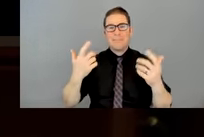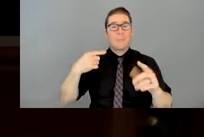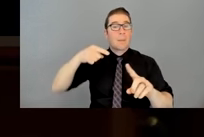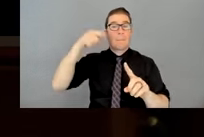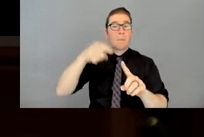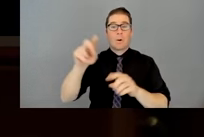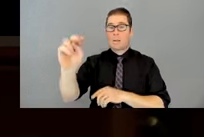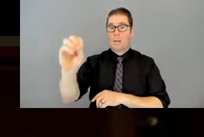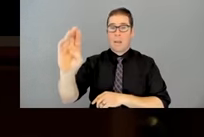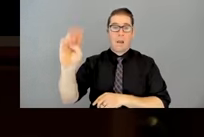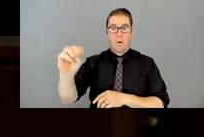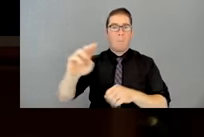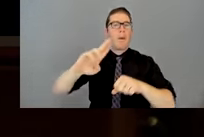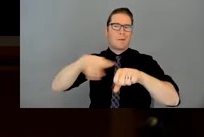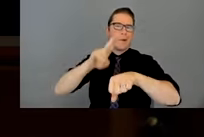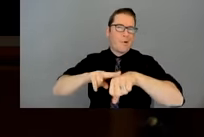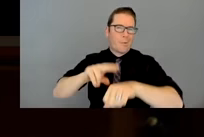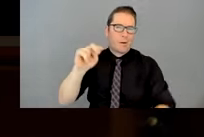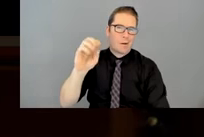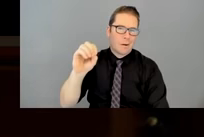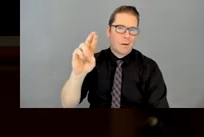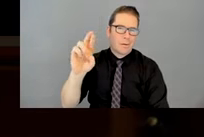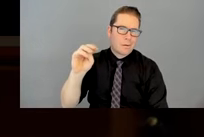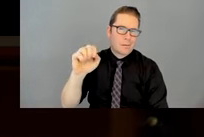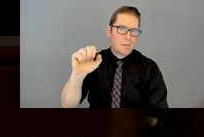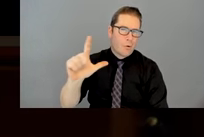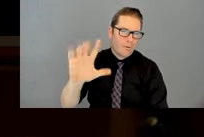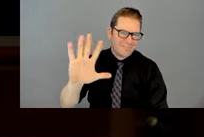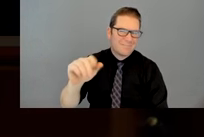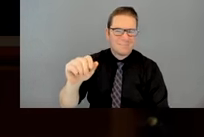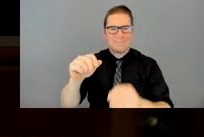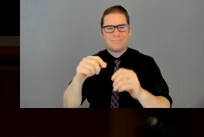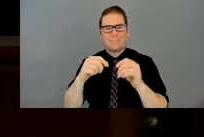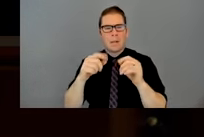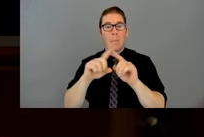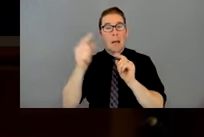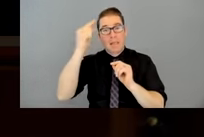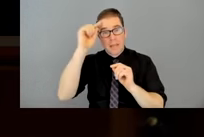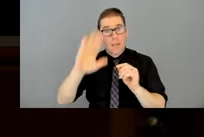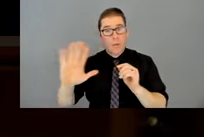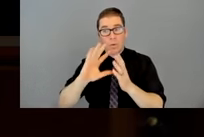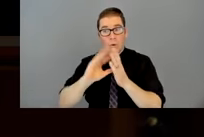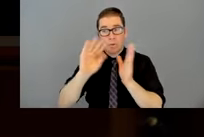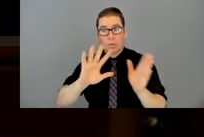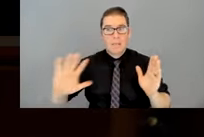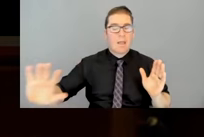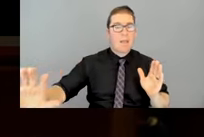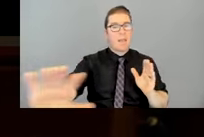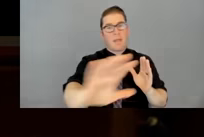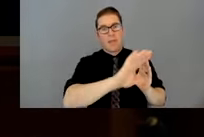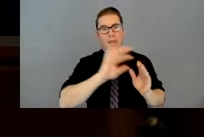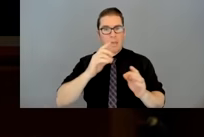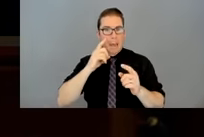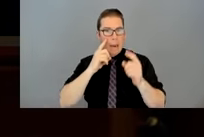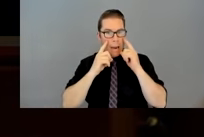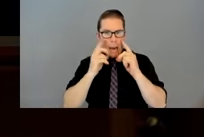again, back up and look at life through your students' eyes and don't make assumptions